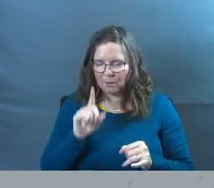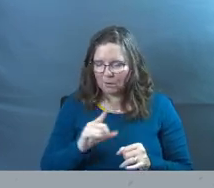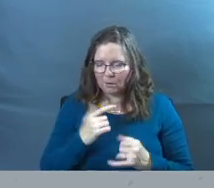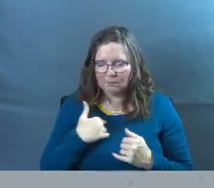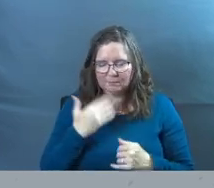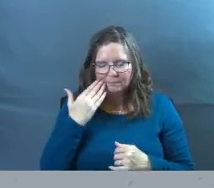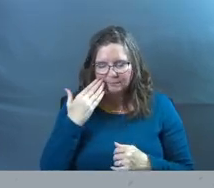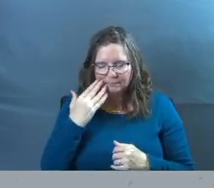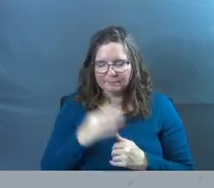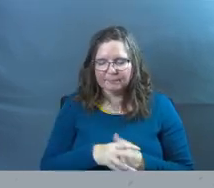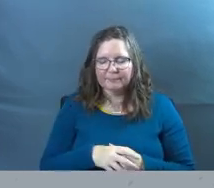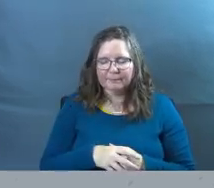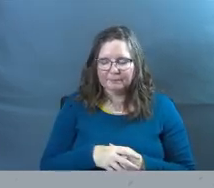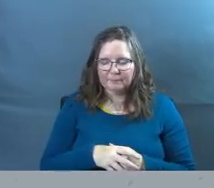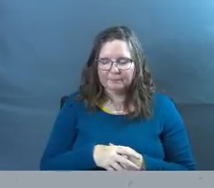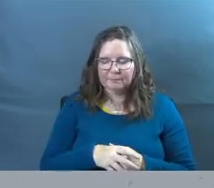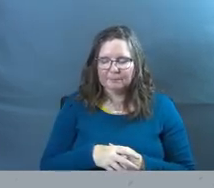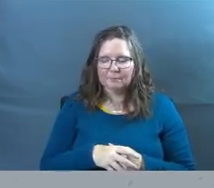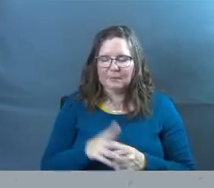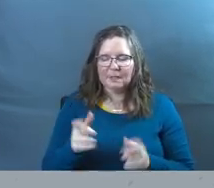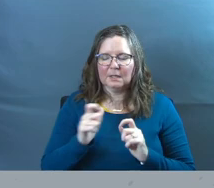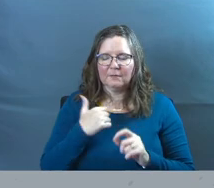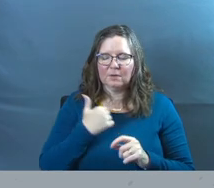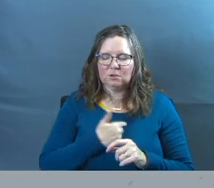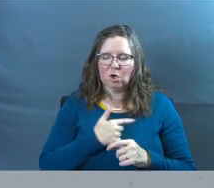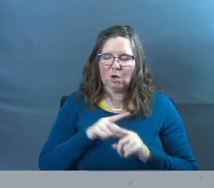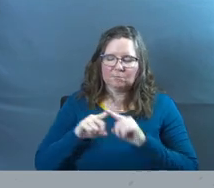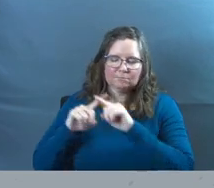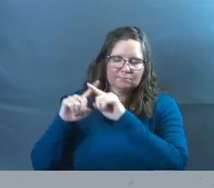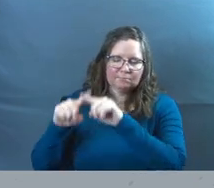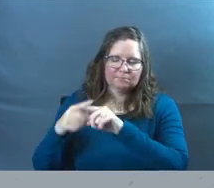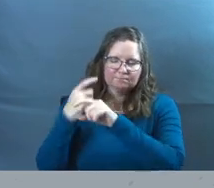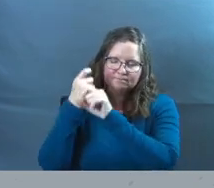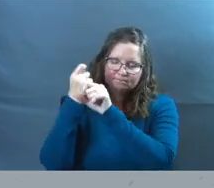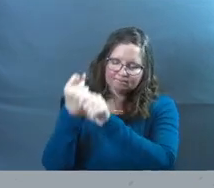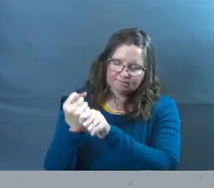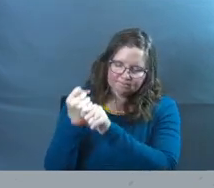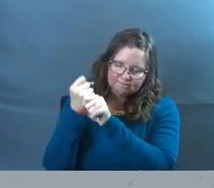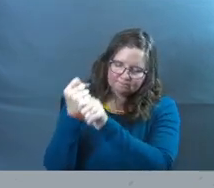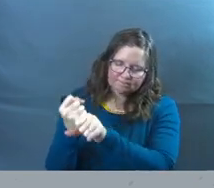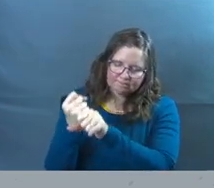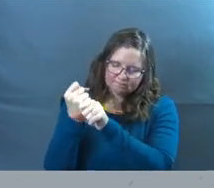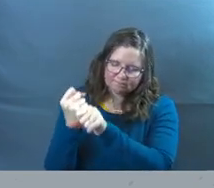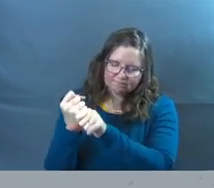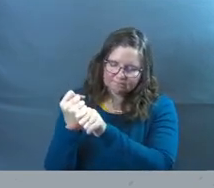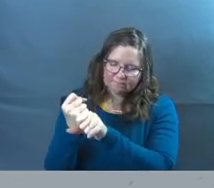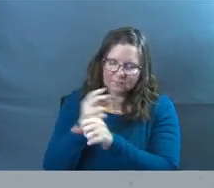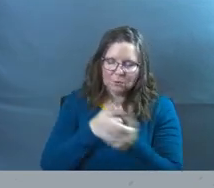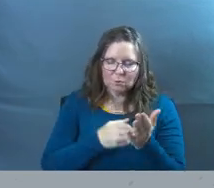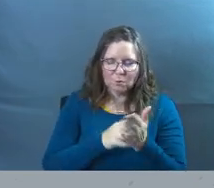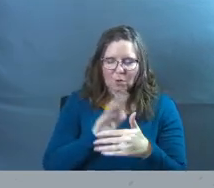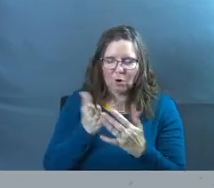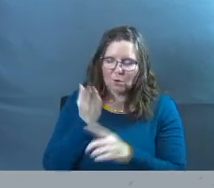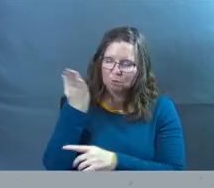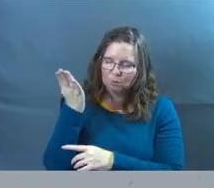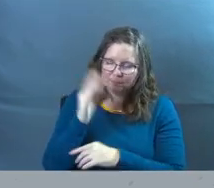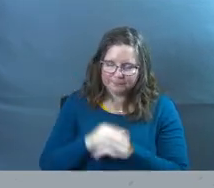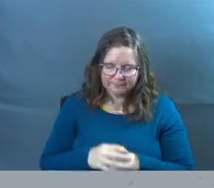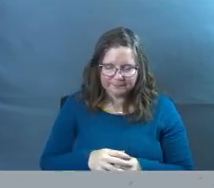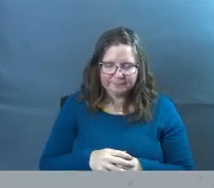at. God, would you give us our anchor to hold on to? Truth is, they're all you.